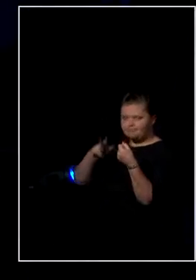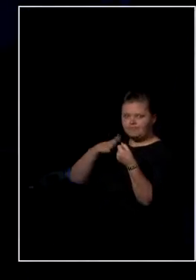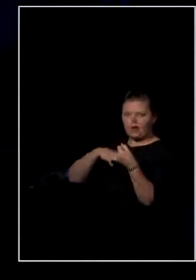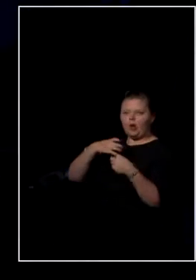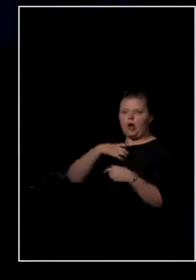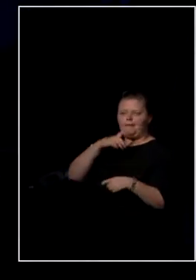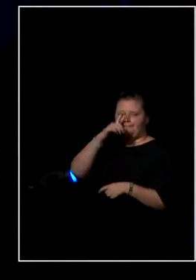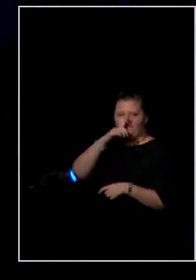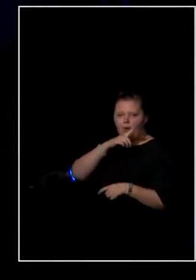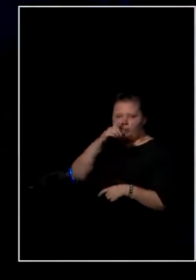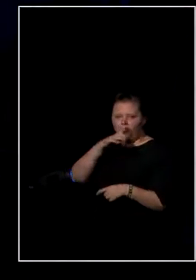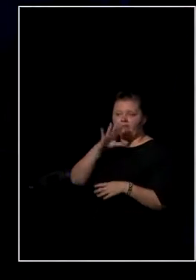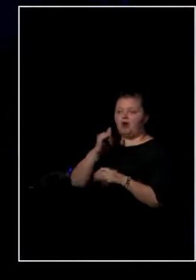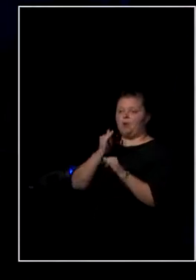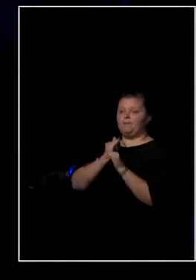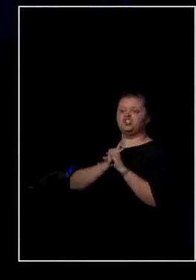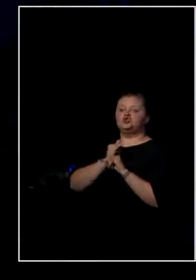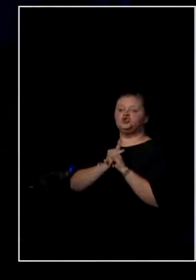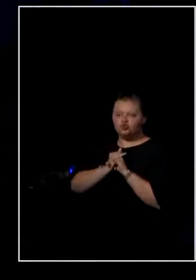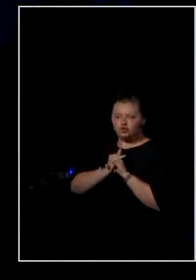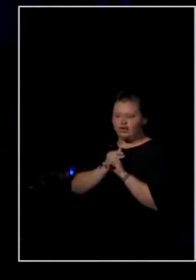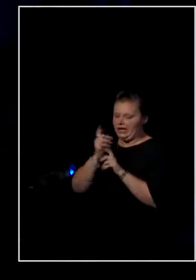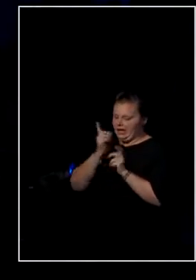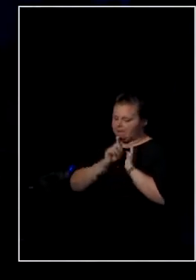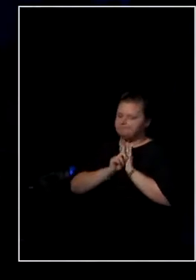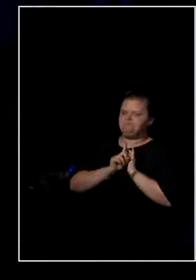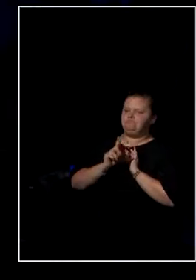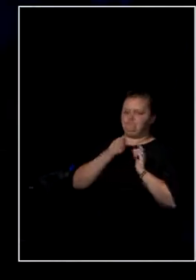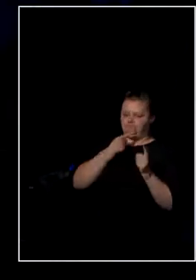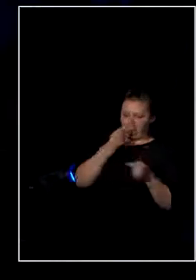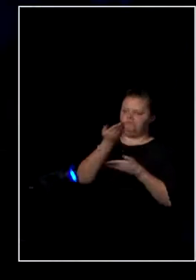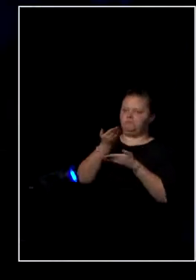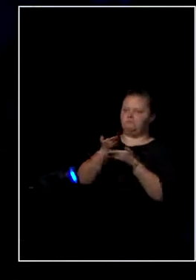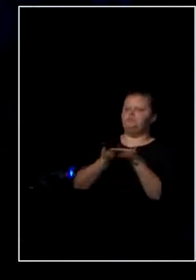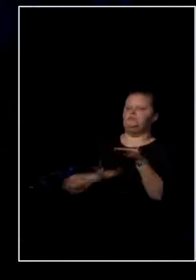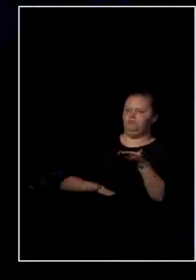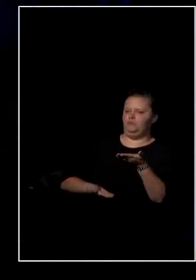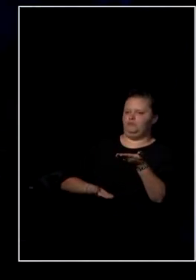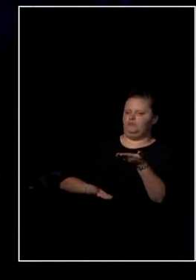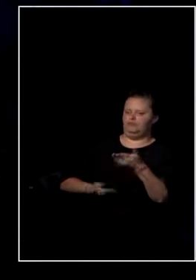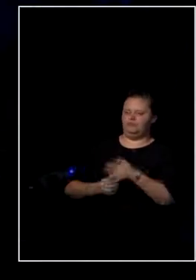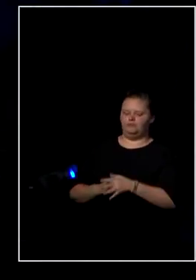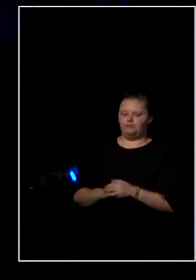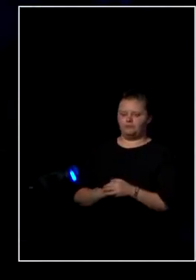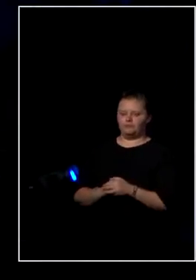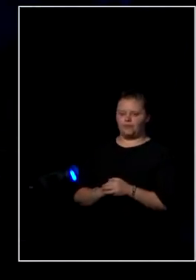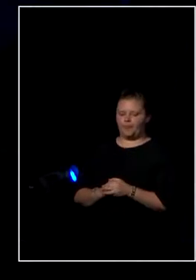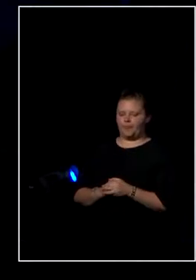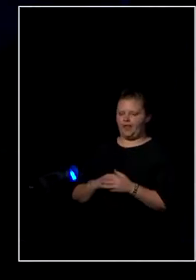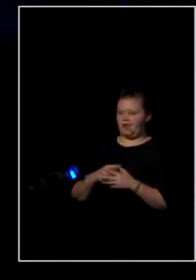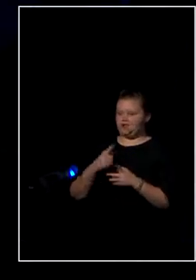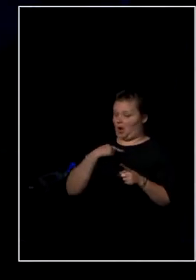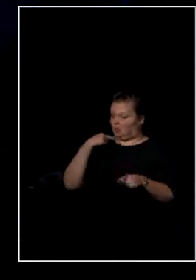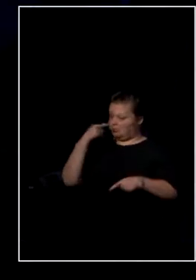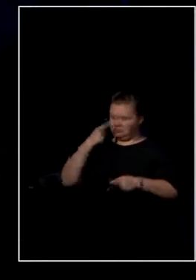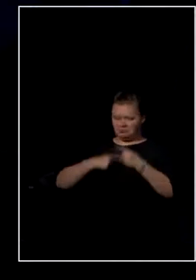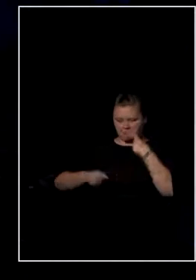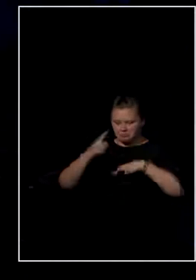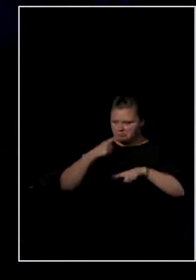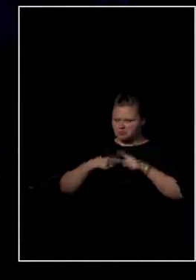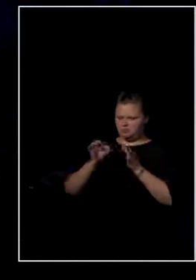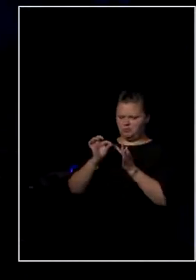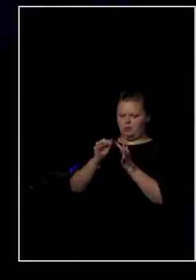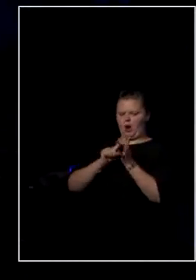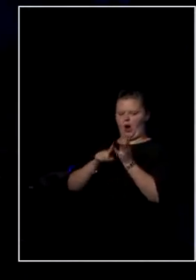more people from institutions to come forward and tell their stories at the Ryan Charles Thomas. And Pauline explained it all to me, and I said,